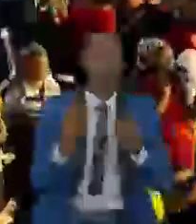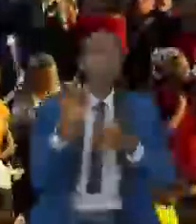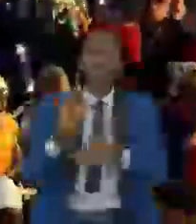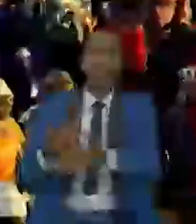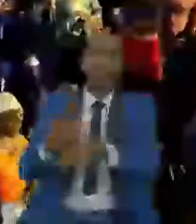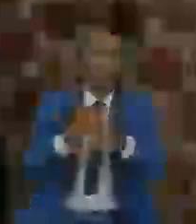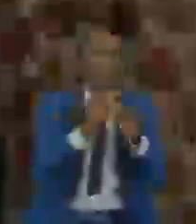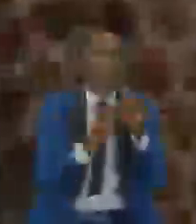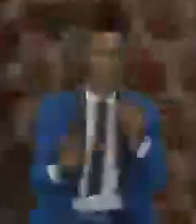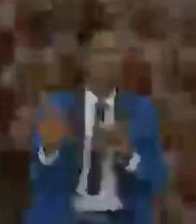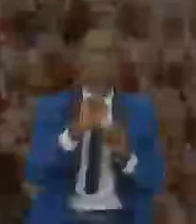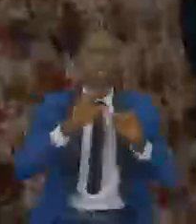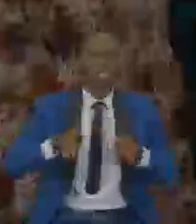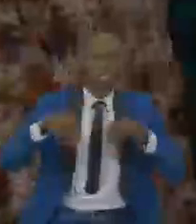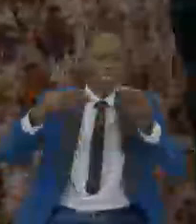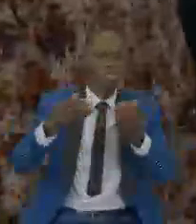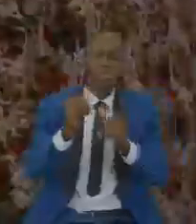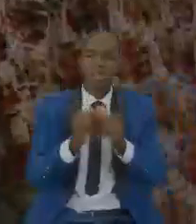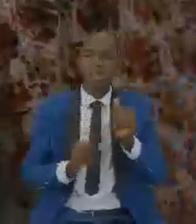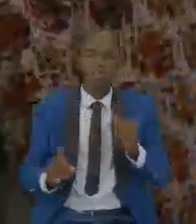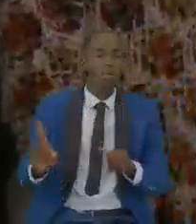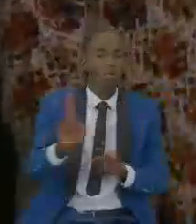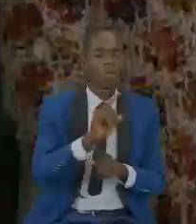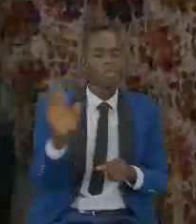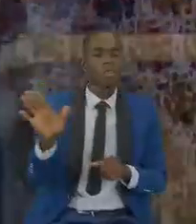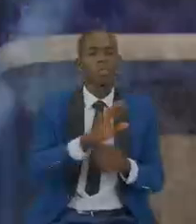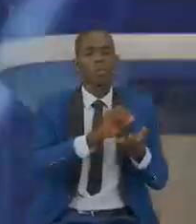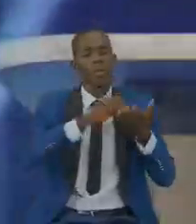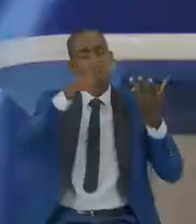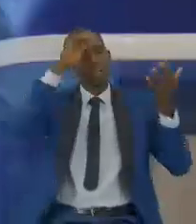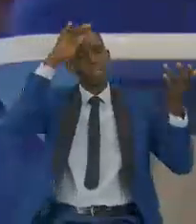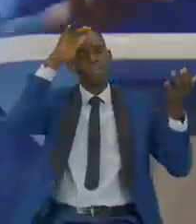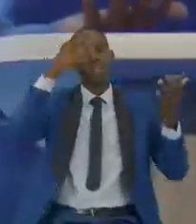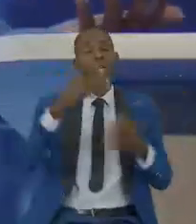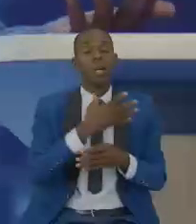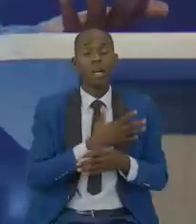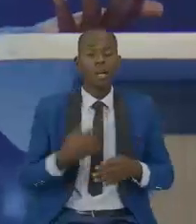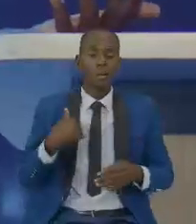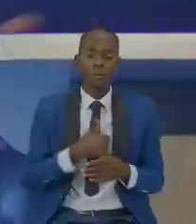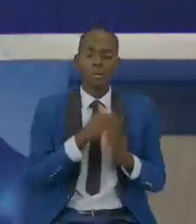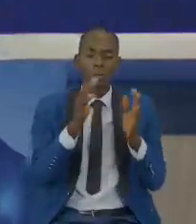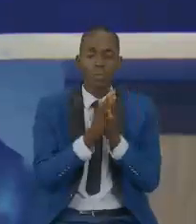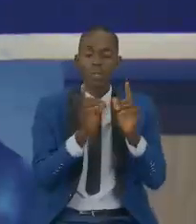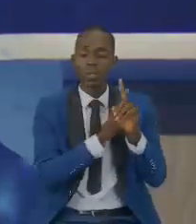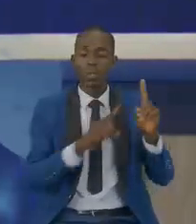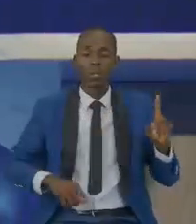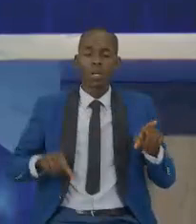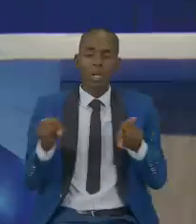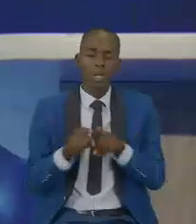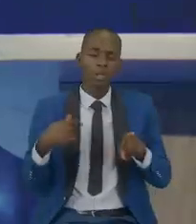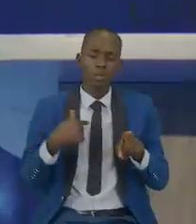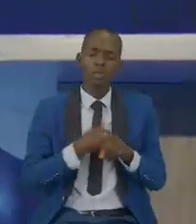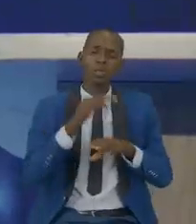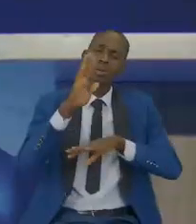everyone. Grant everyone their expectation. And we pray, Lord, as we have mentioned the name